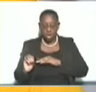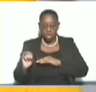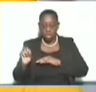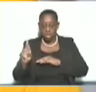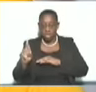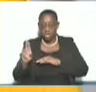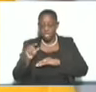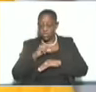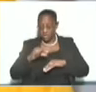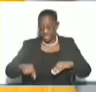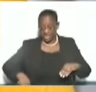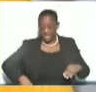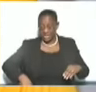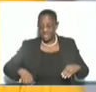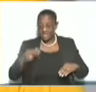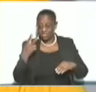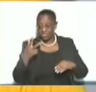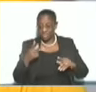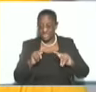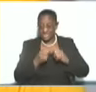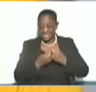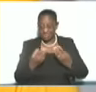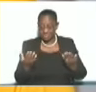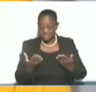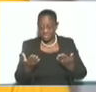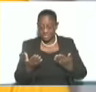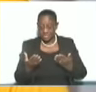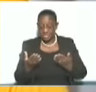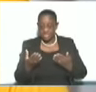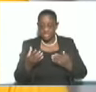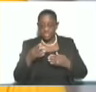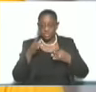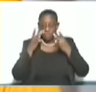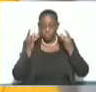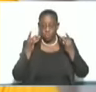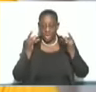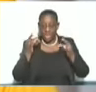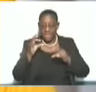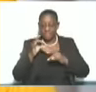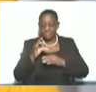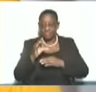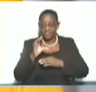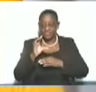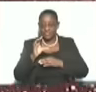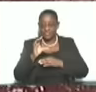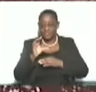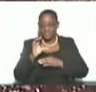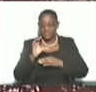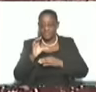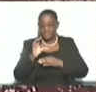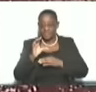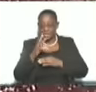and then 3 local teams. Sunshine of the Wildcats, bomb operators,